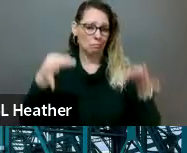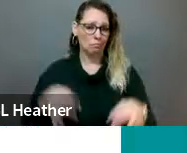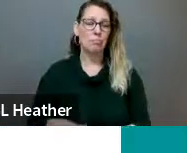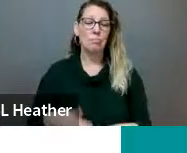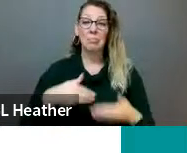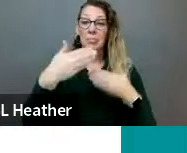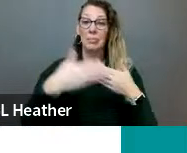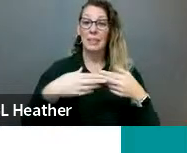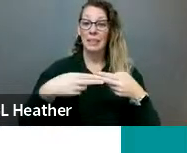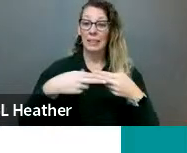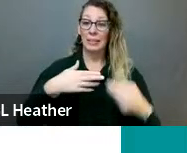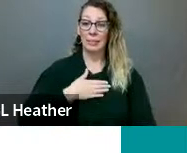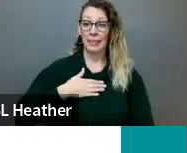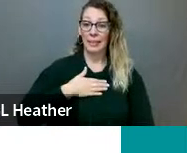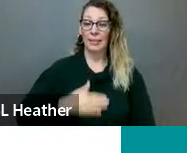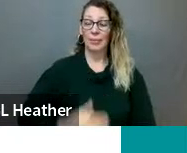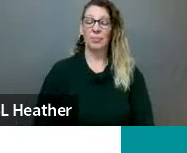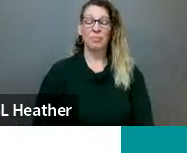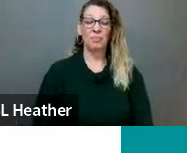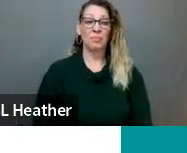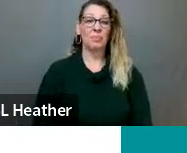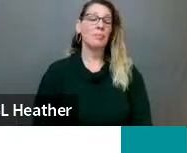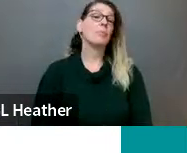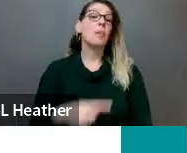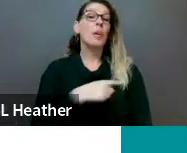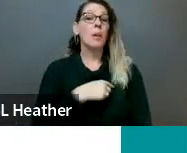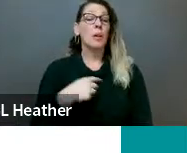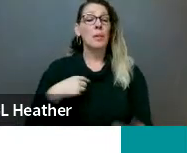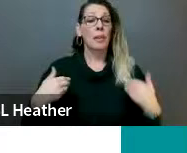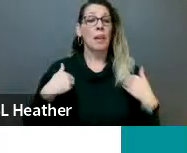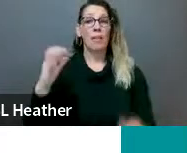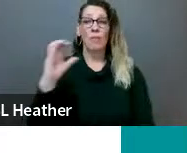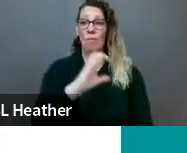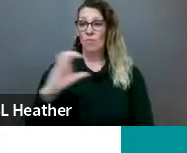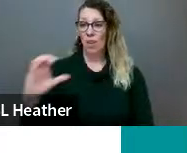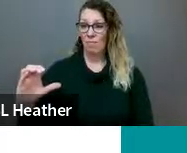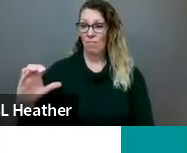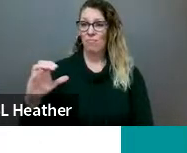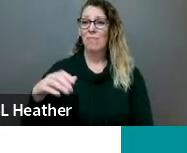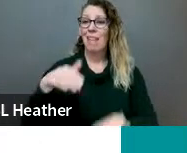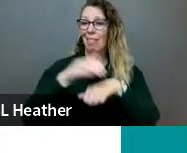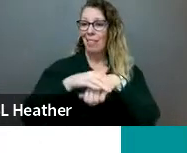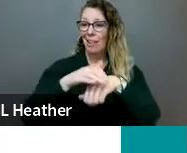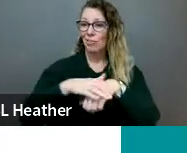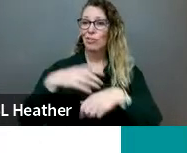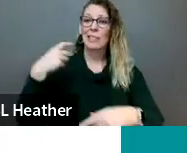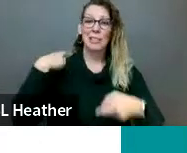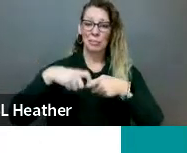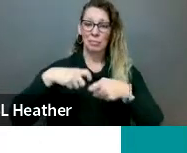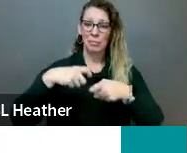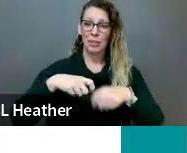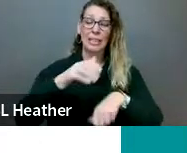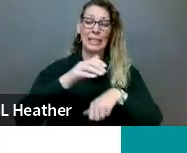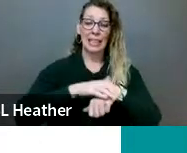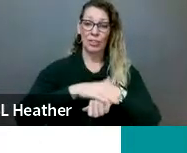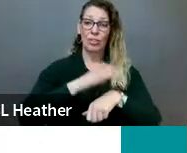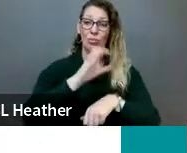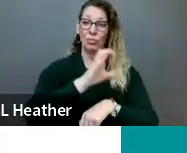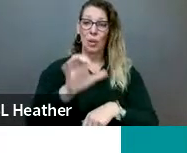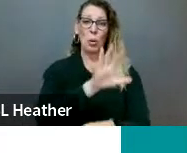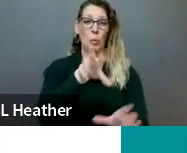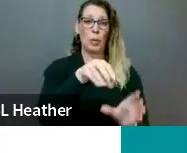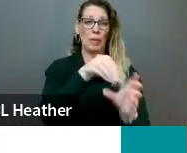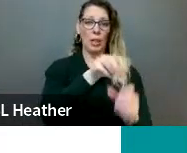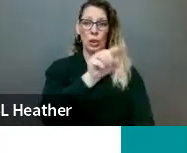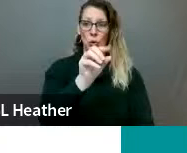Next slide, please. We have closed captions in English and Spanish. English closed captions are available within Zoom